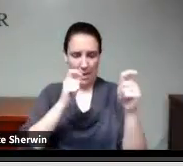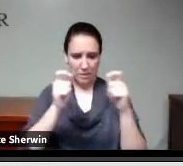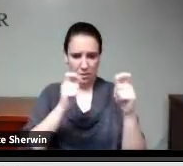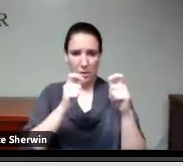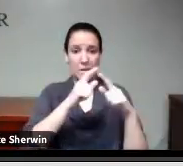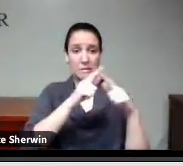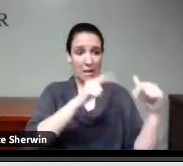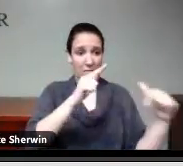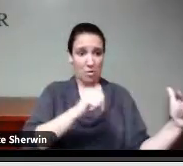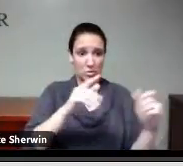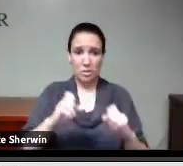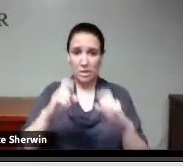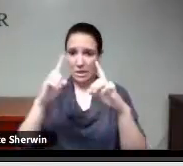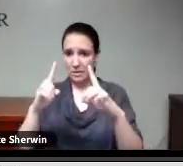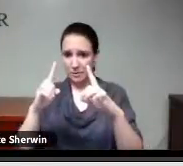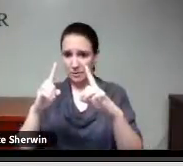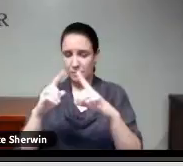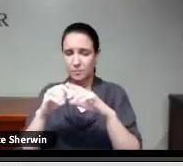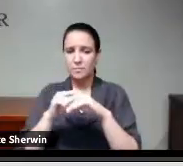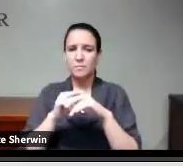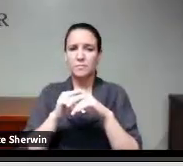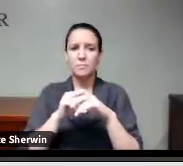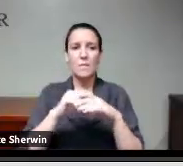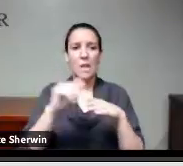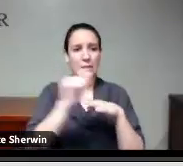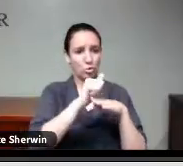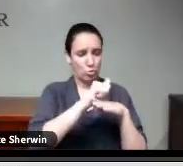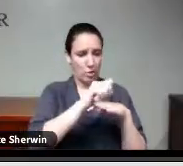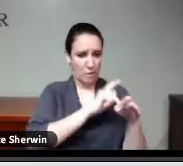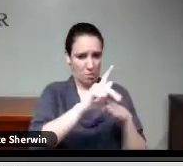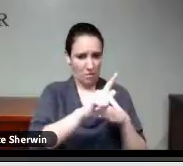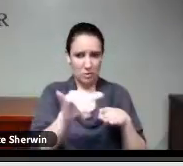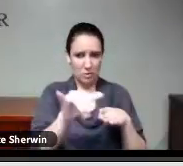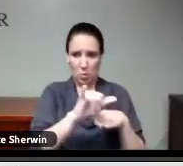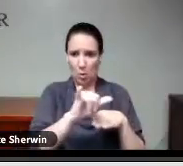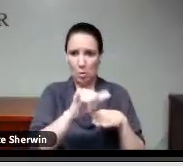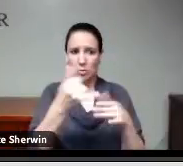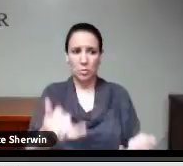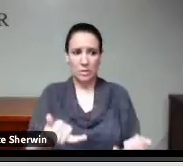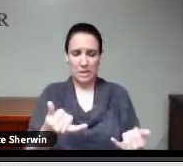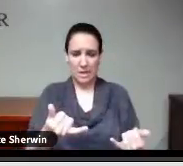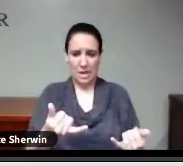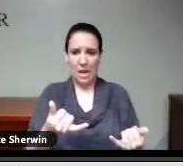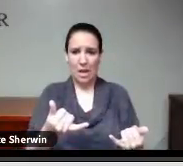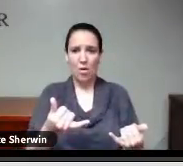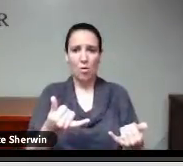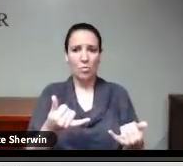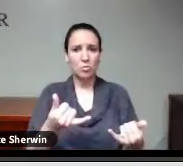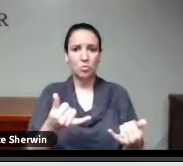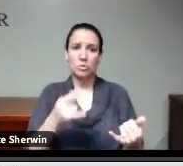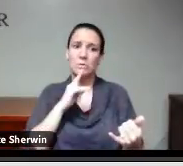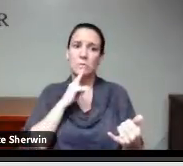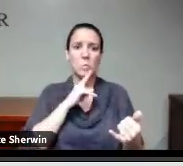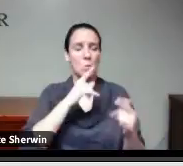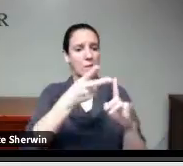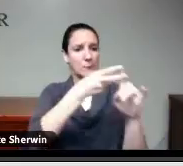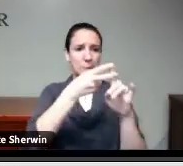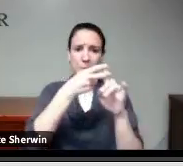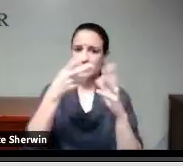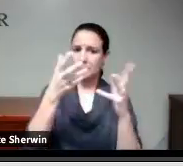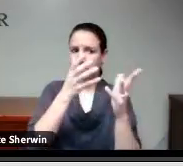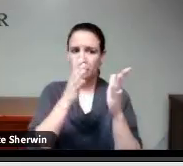educator, organization development and training professional have led to her being one of the most sought-after speakers and consultants in the library